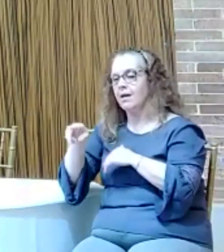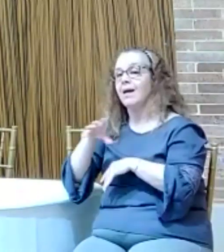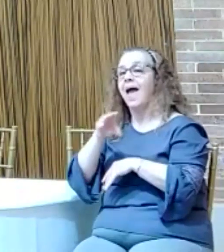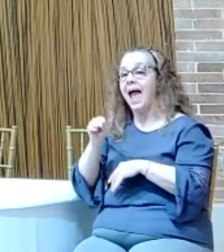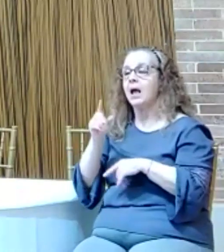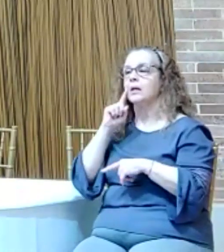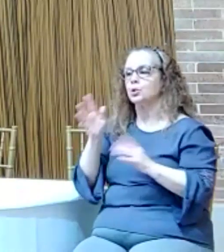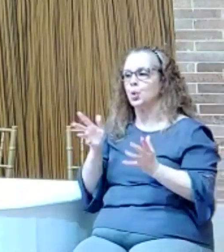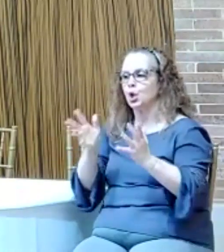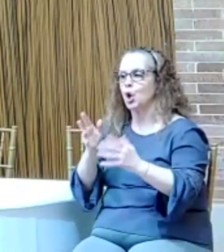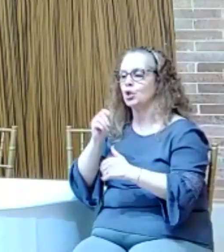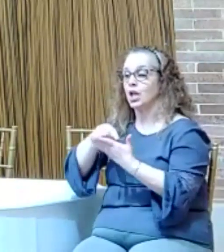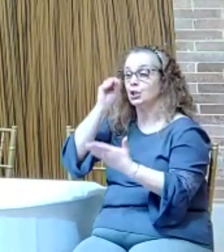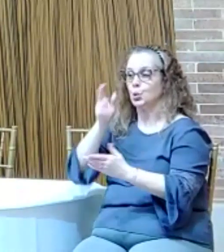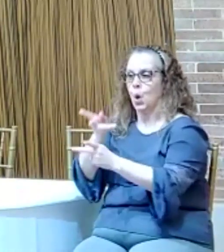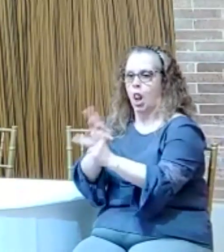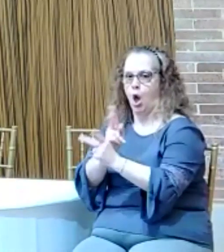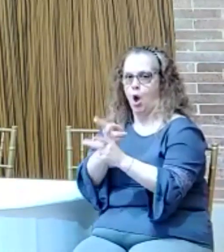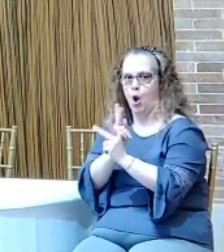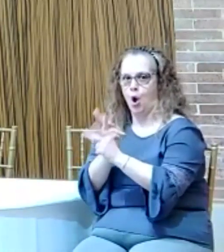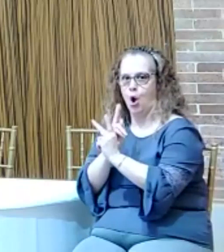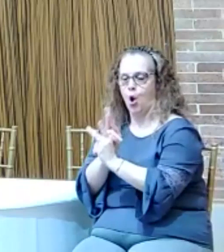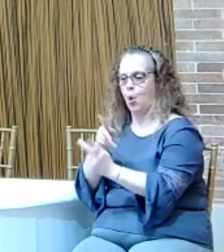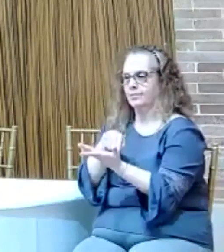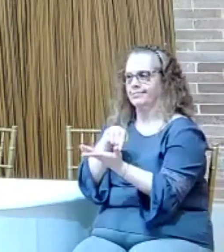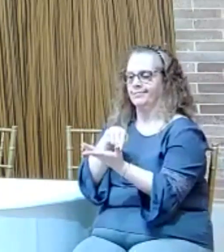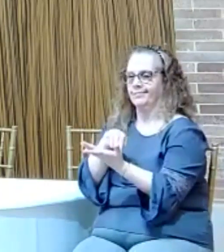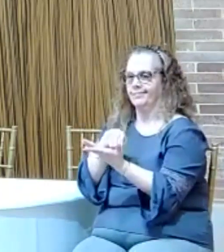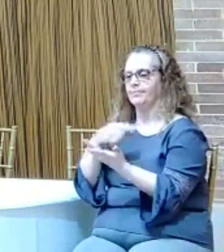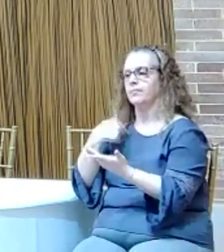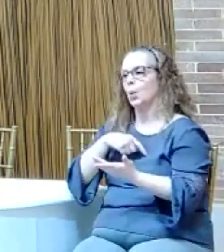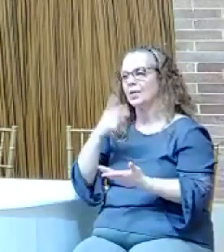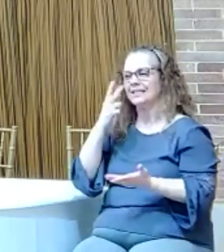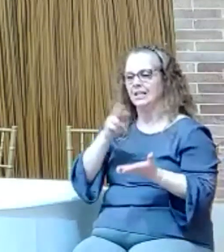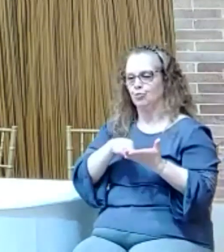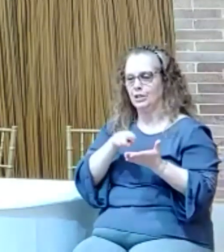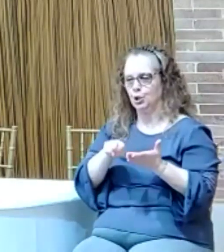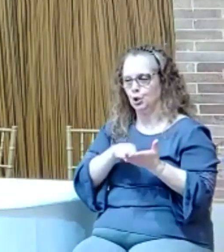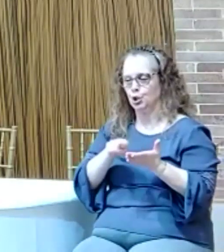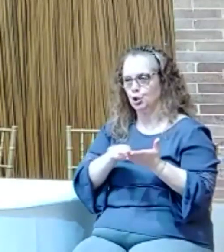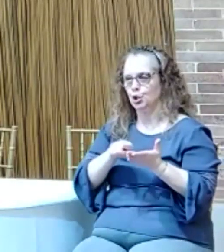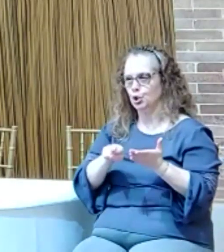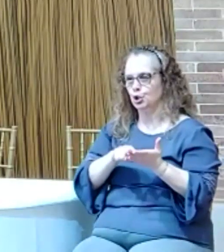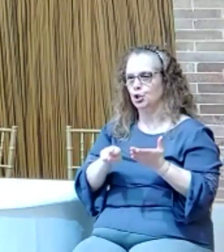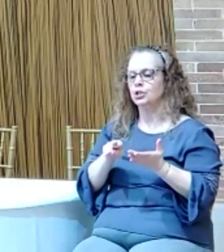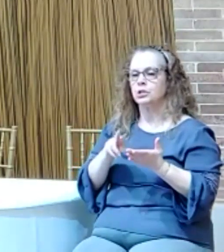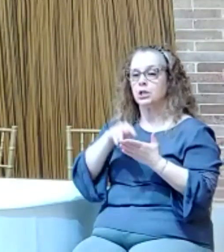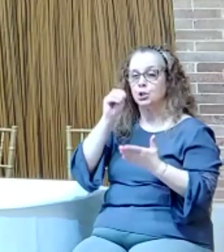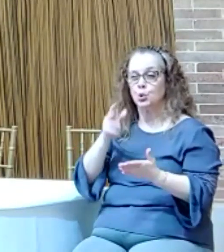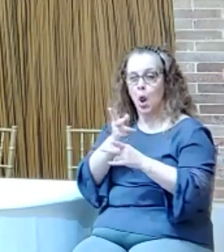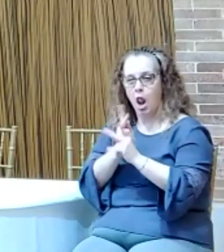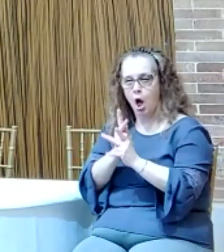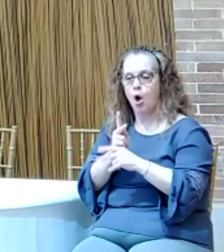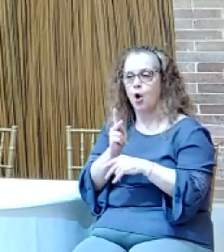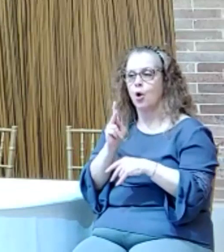incurring student loan debt and we're seeing in the data um that African-Americans have the highest levels of student loan debt about 41% of